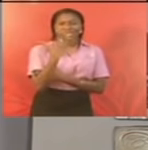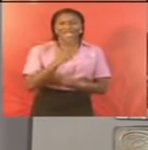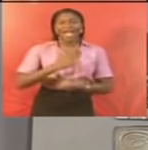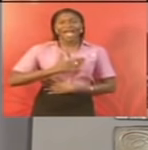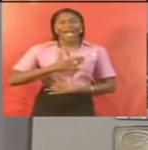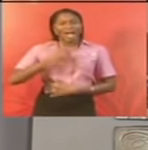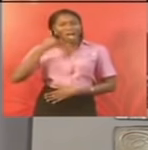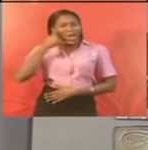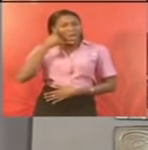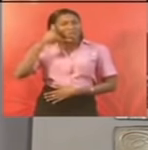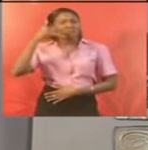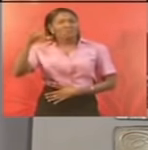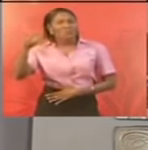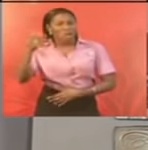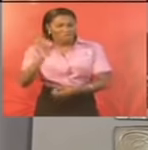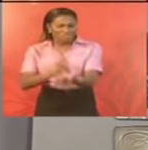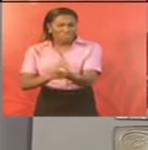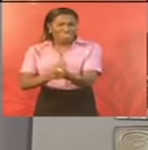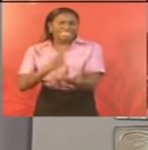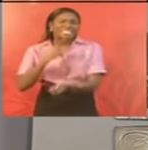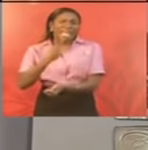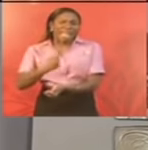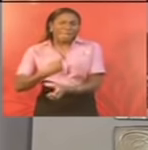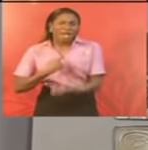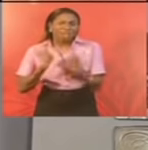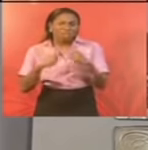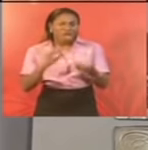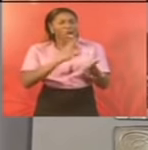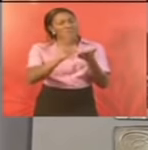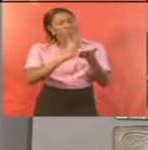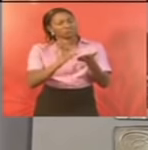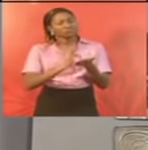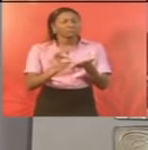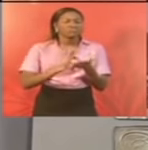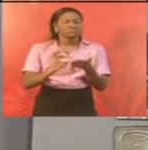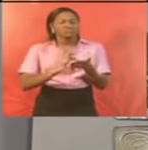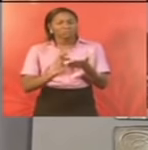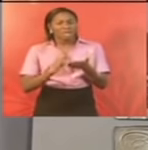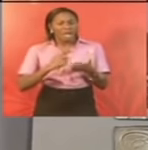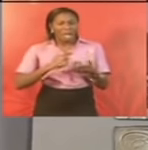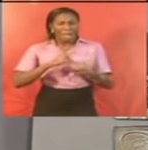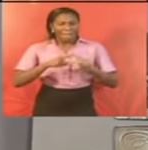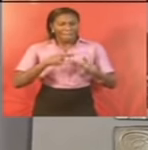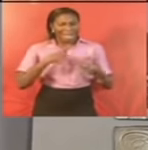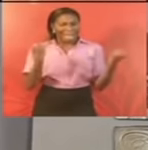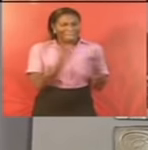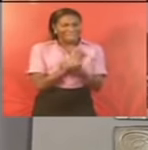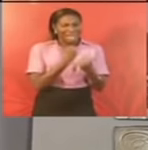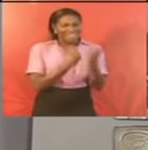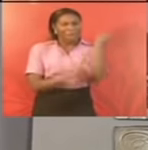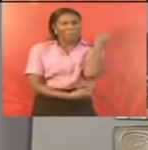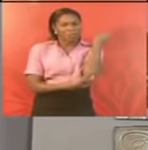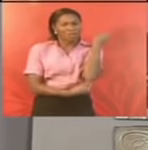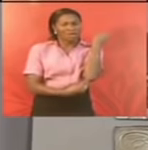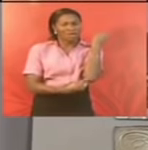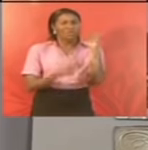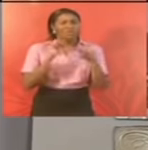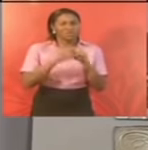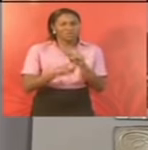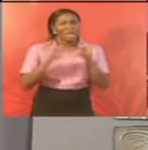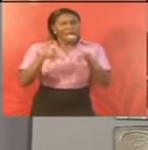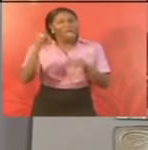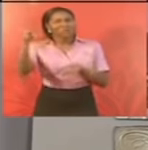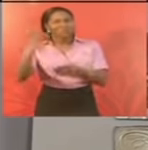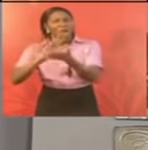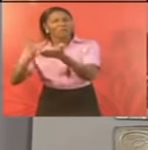him I was working out some figures, but I did not trust my math. And could you work out the same figures without knowing what I